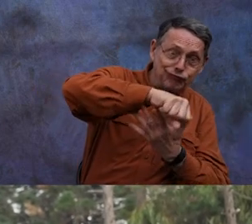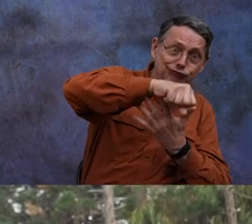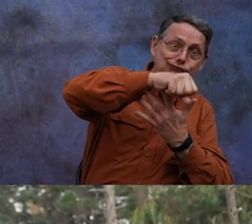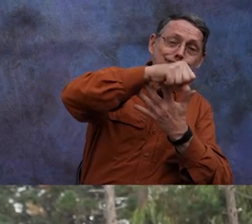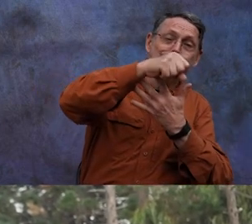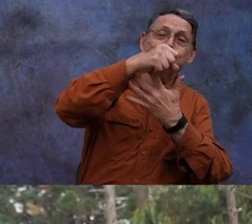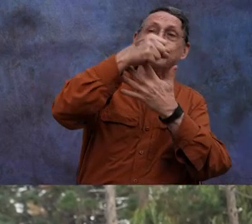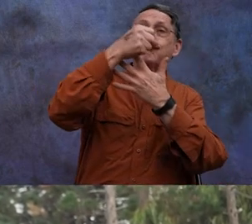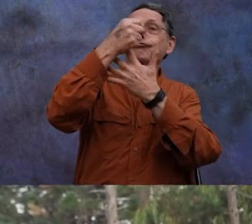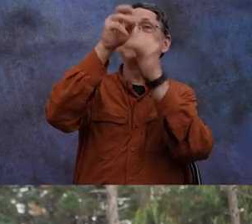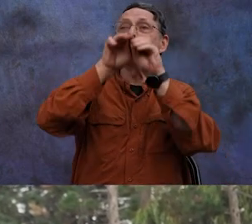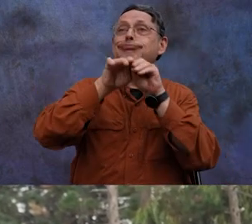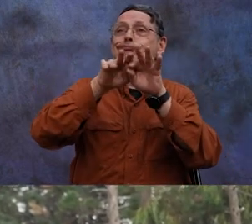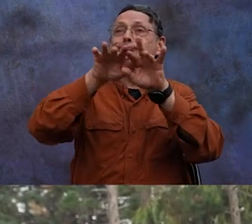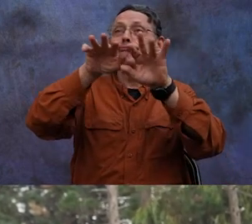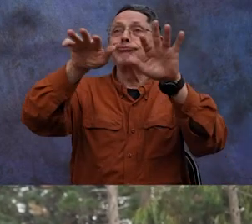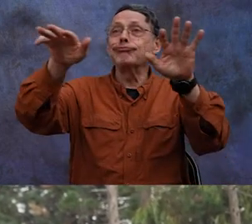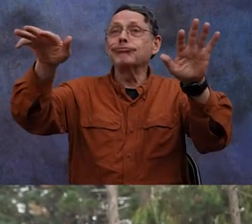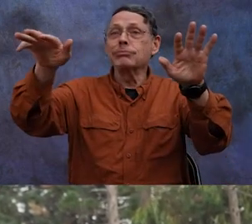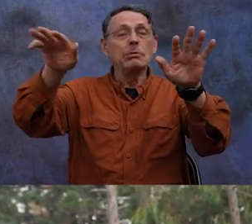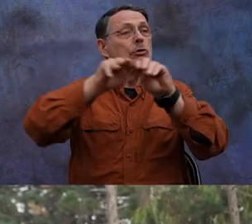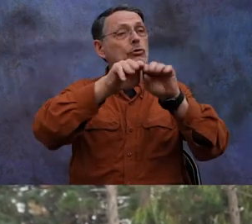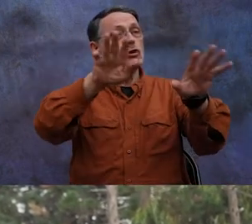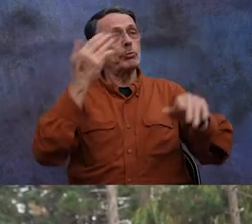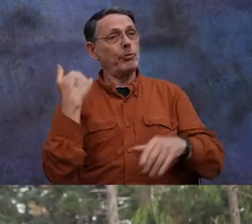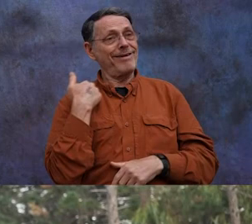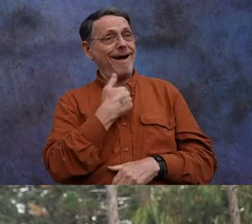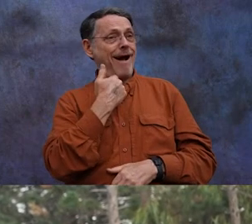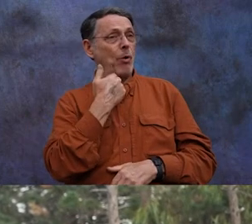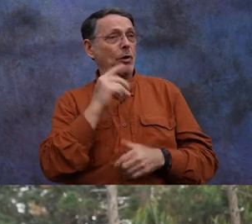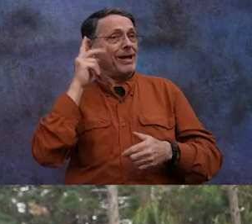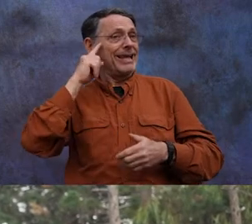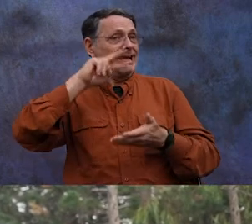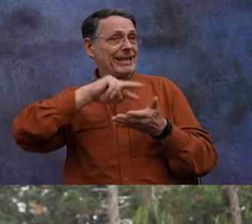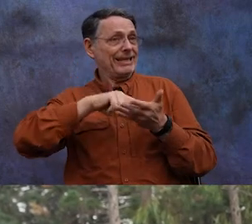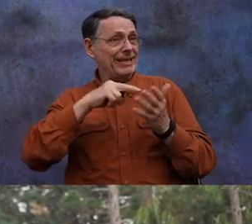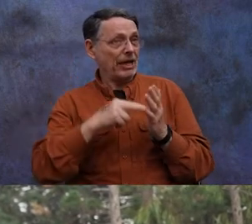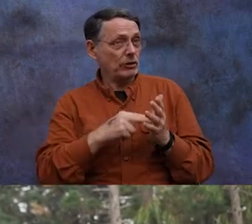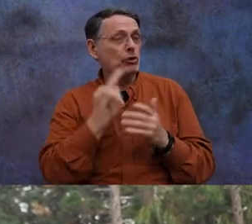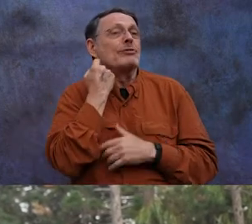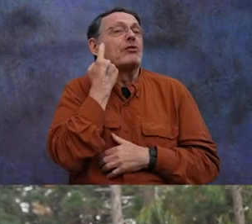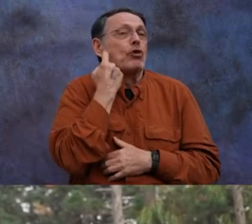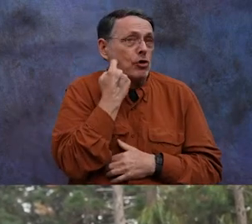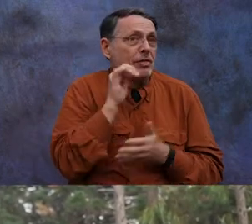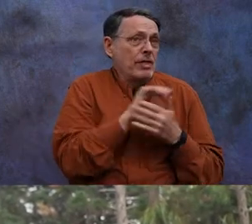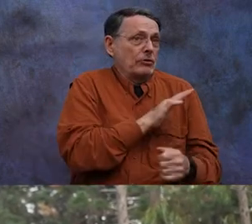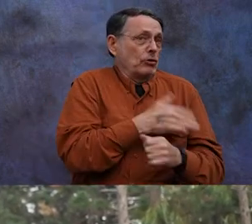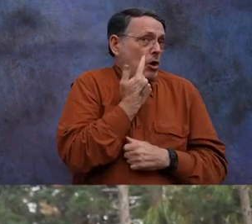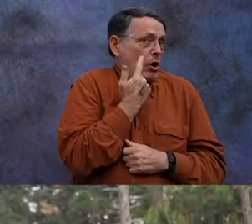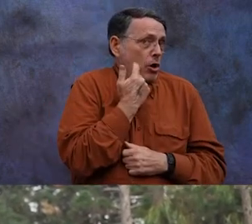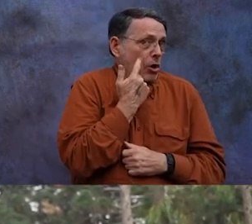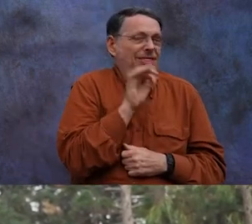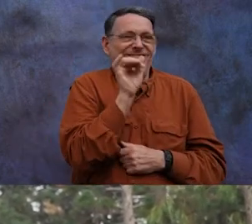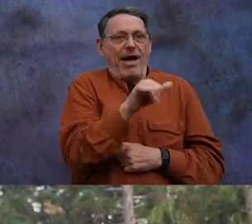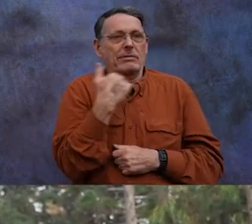intention. And our intention is what we just heard sung. So our intention, are you